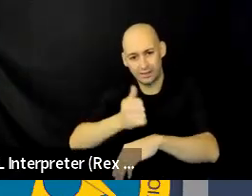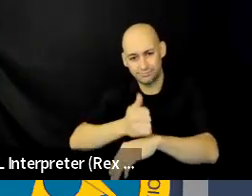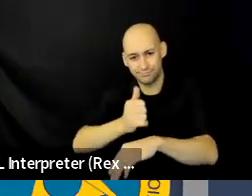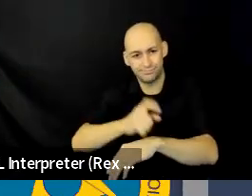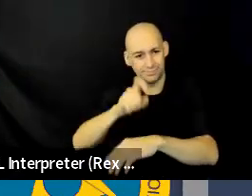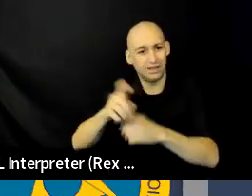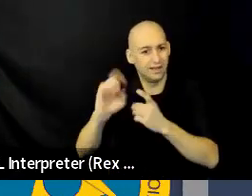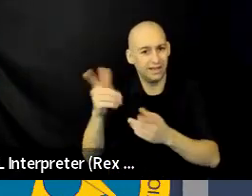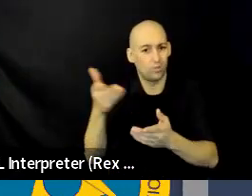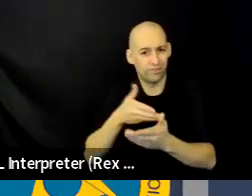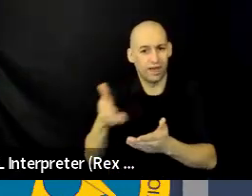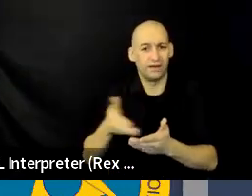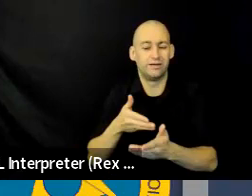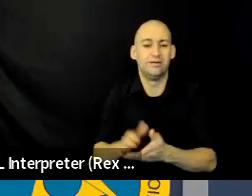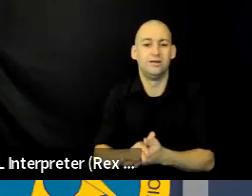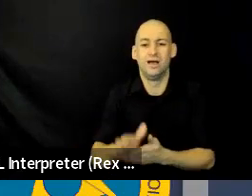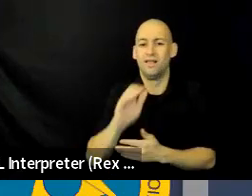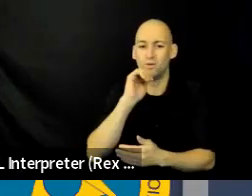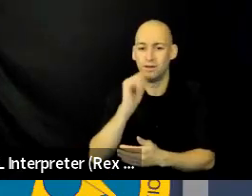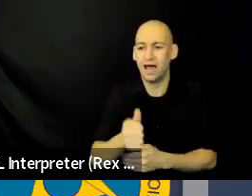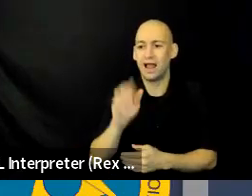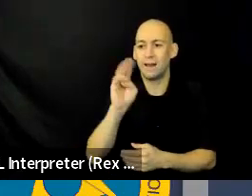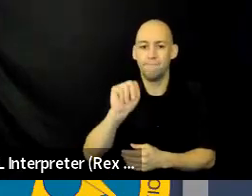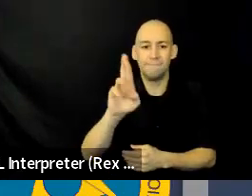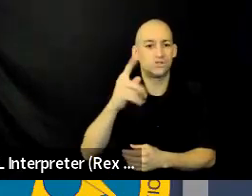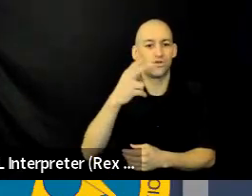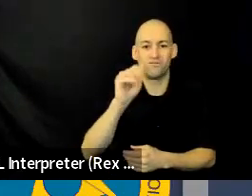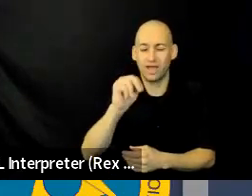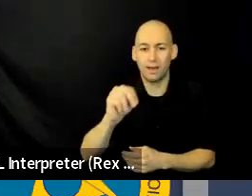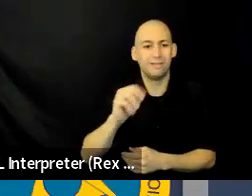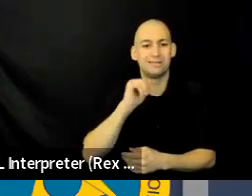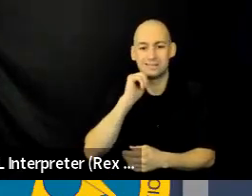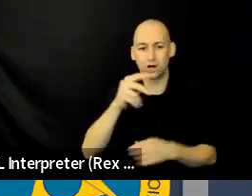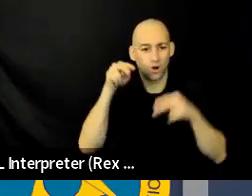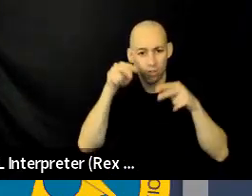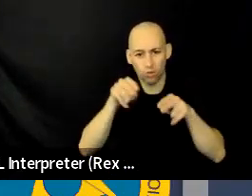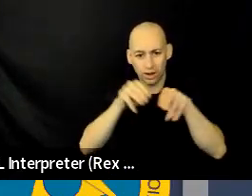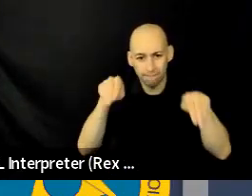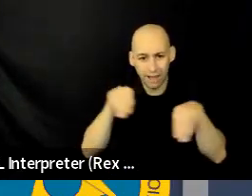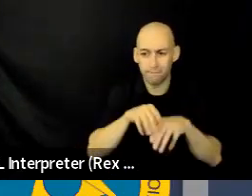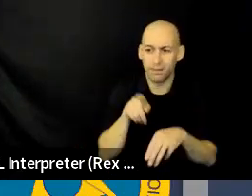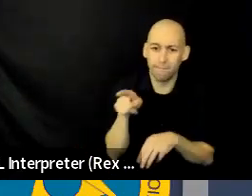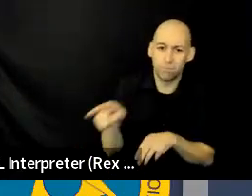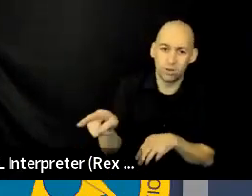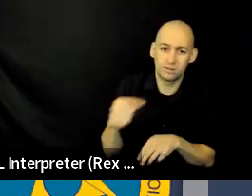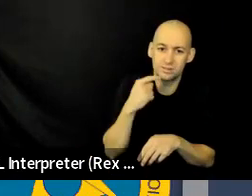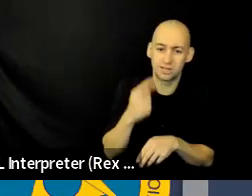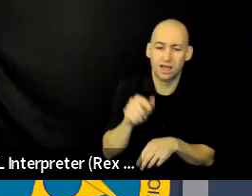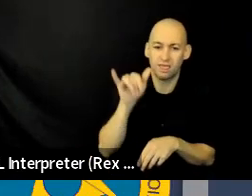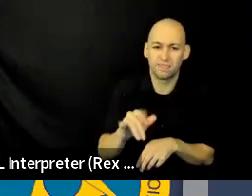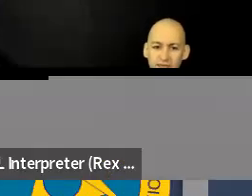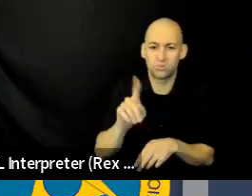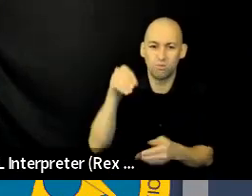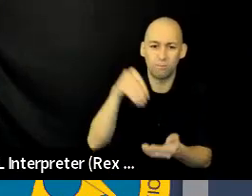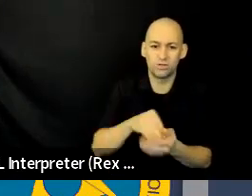with. They are not, Mr. Pham is not just going to look at a map and point and say, that's where we'll put a